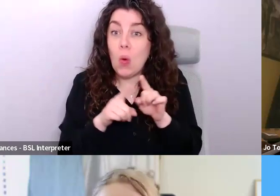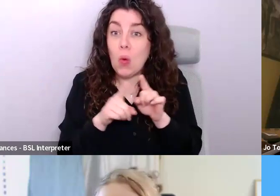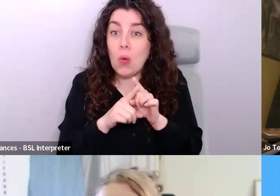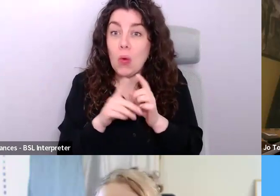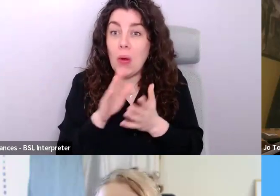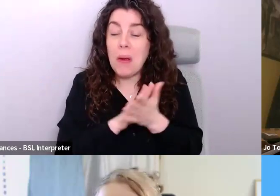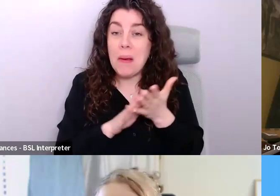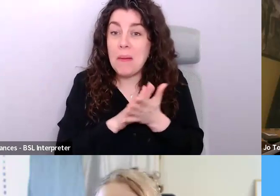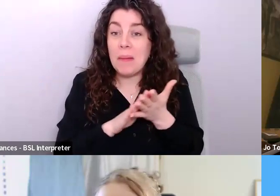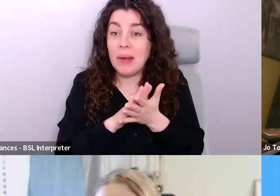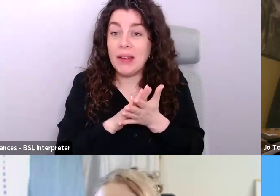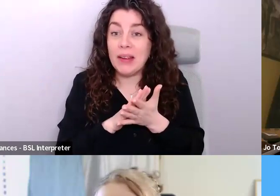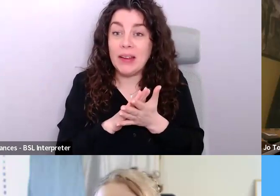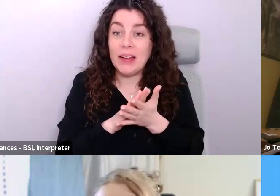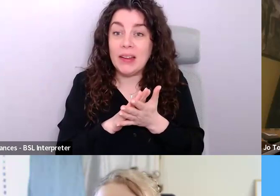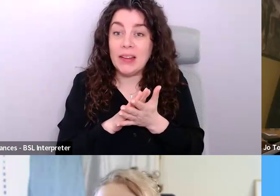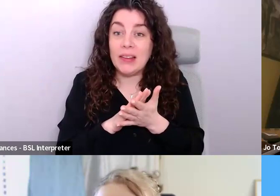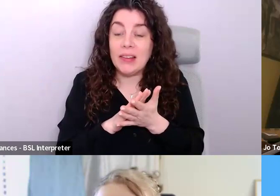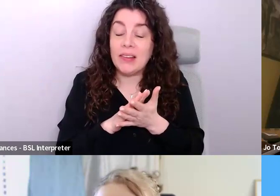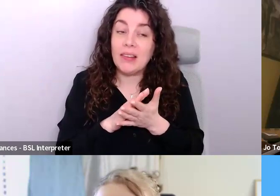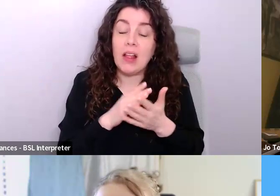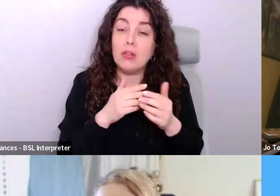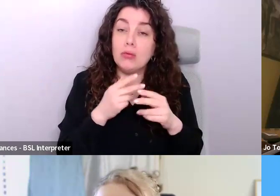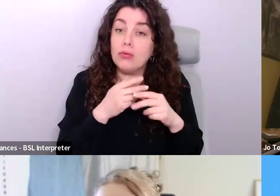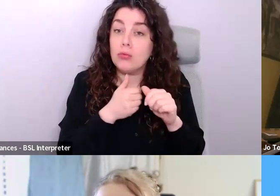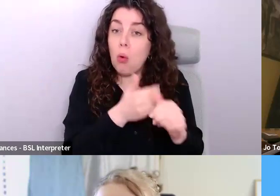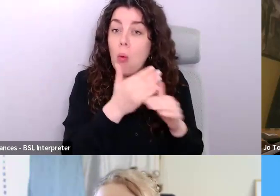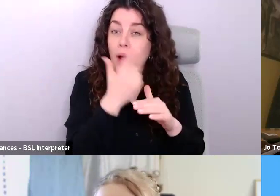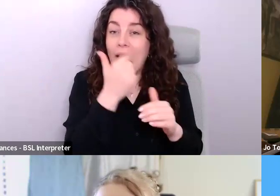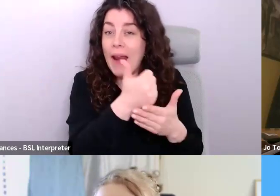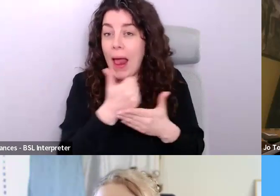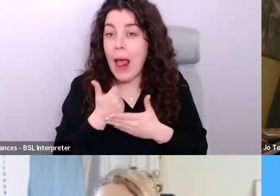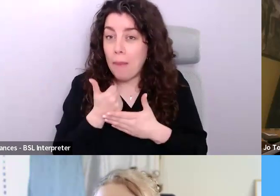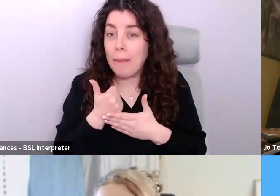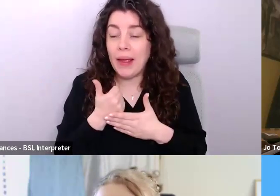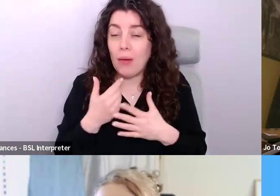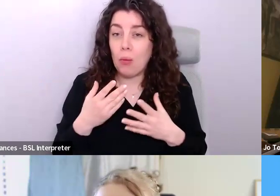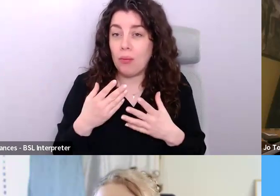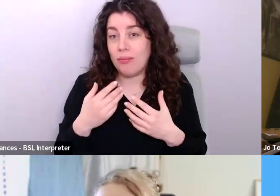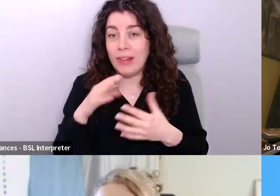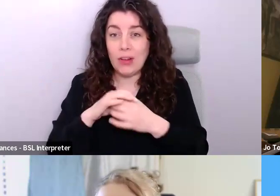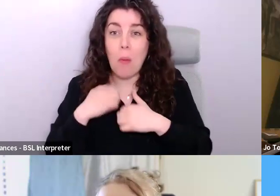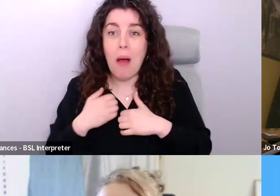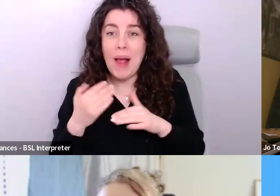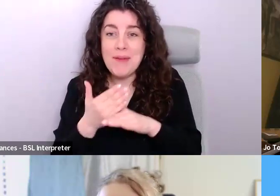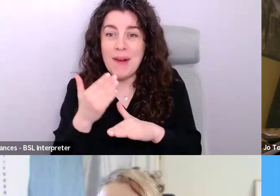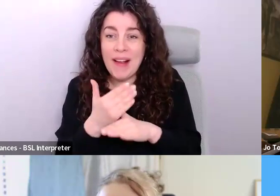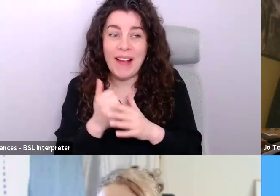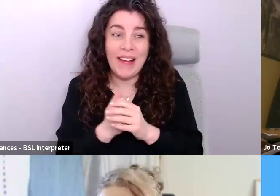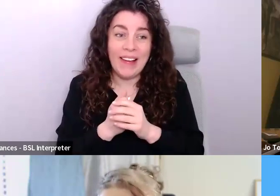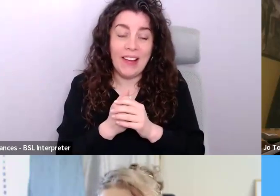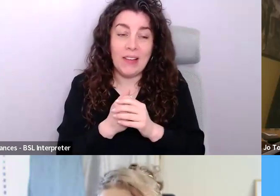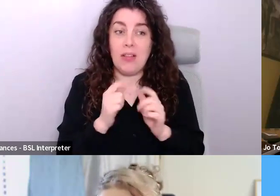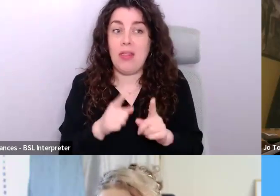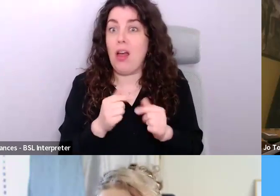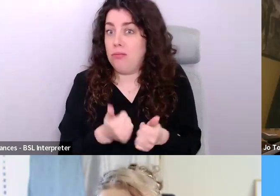just help me physically with the aspect of my work. So that is a bonus.